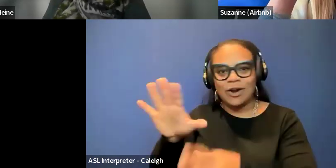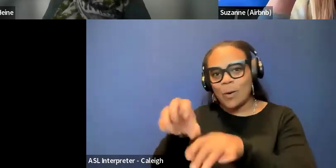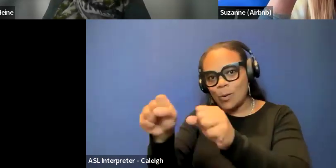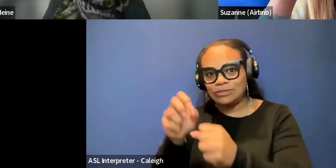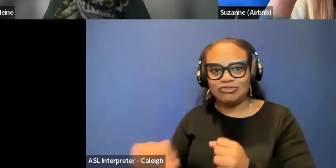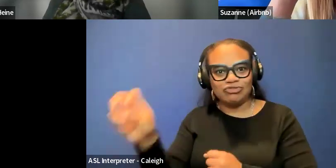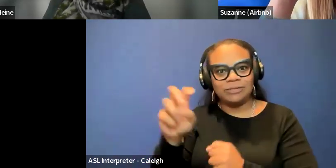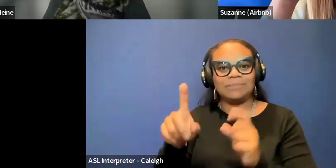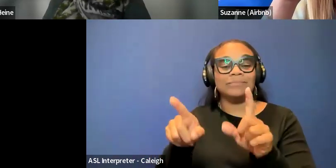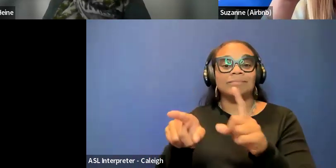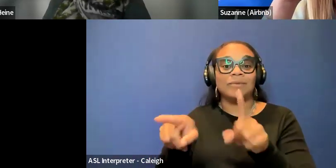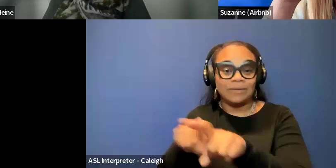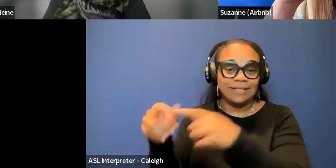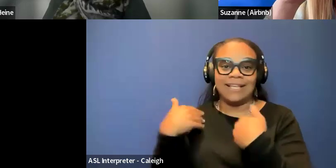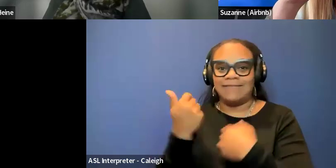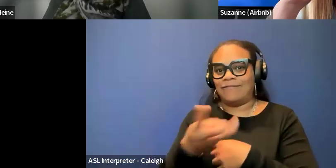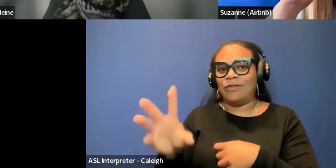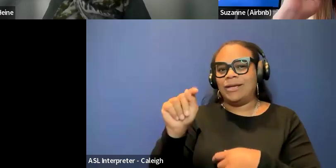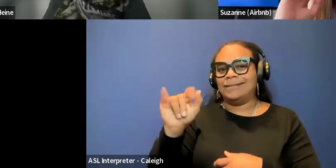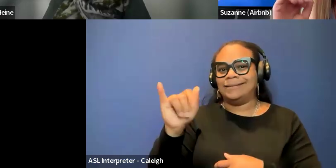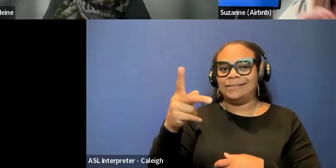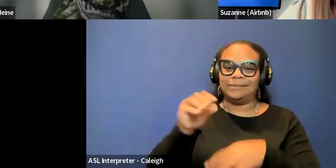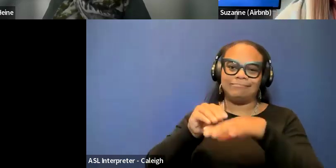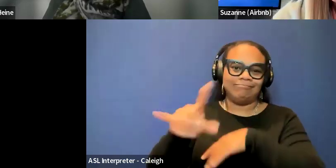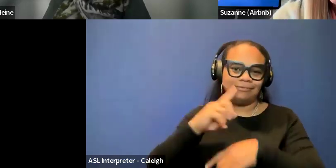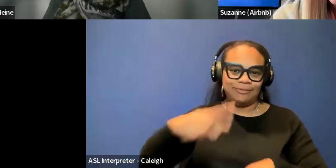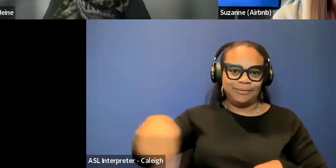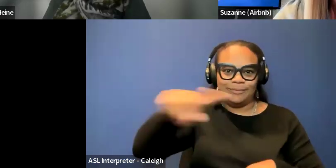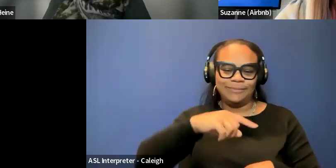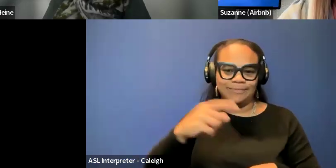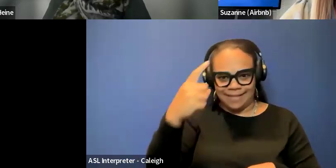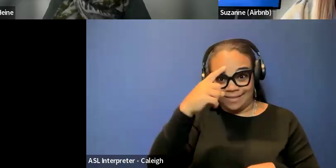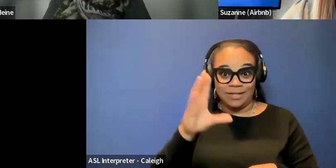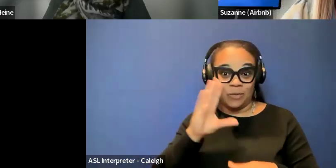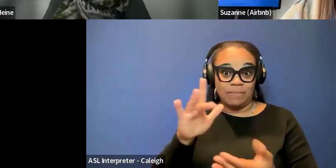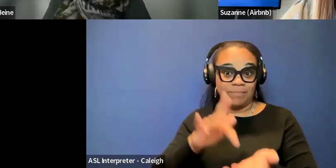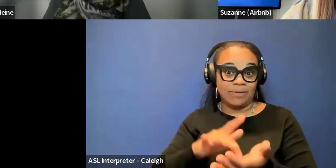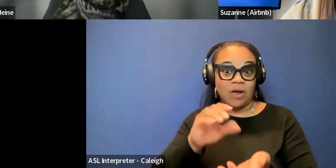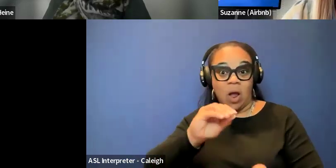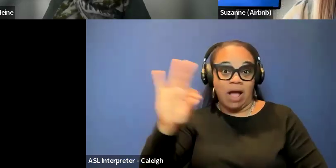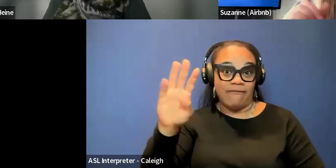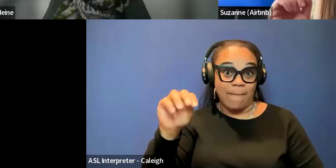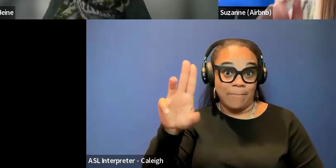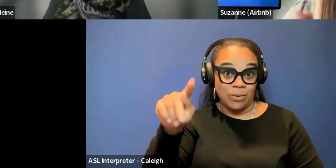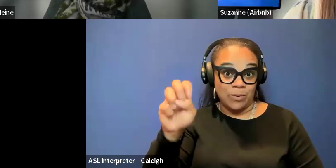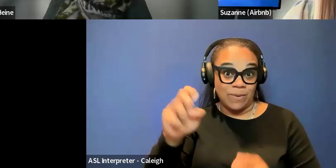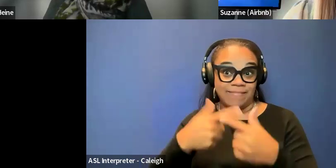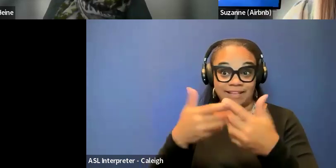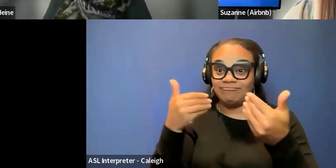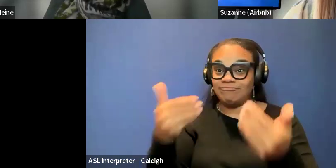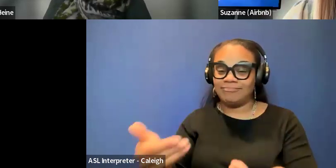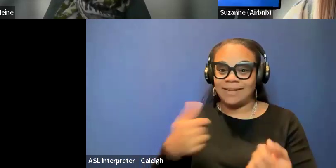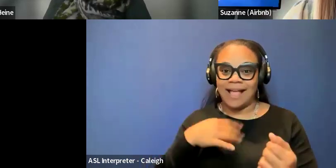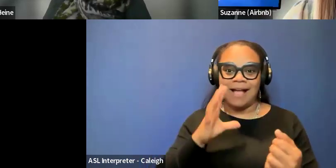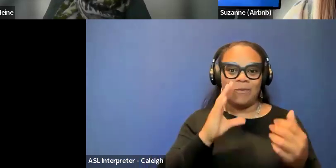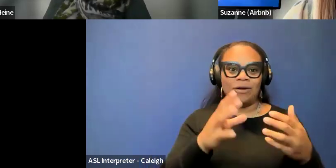and then she's got a few tips to share with everyone. So I think she's going to get unmuted, and then we can move on to that. And I will be